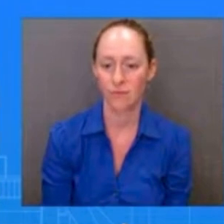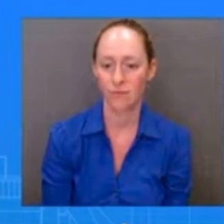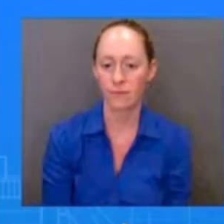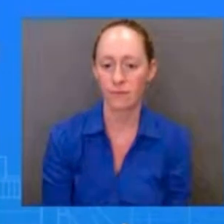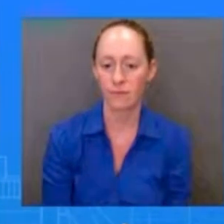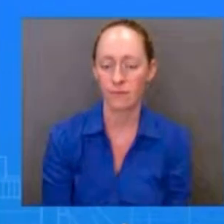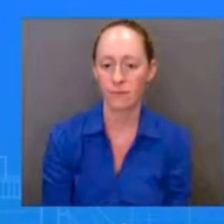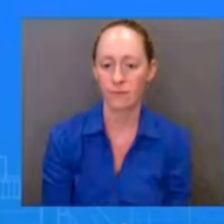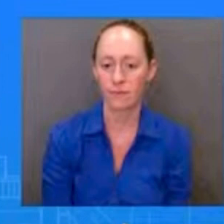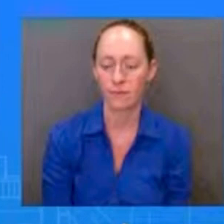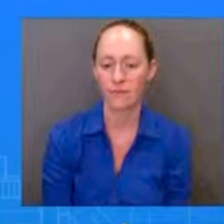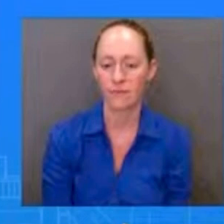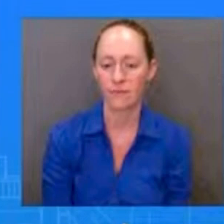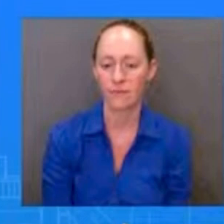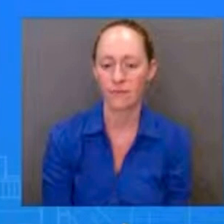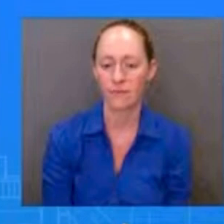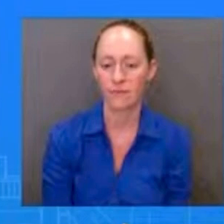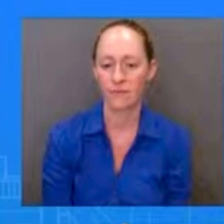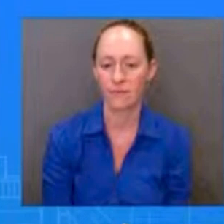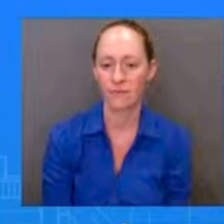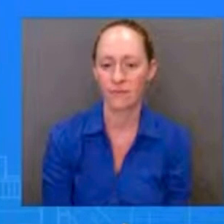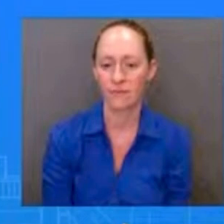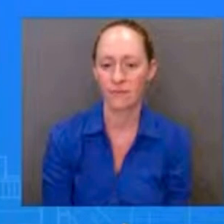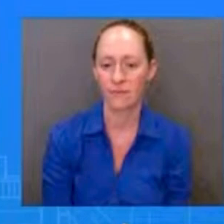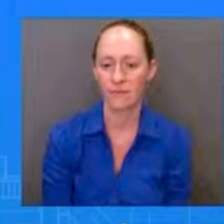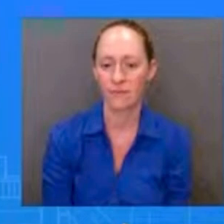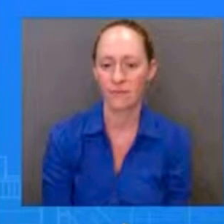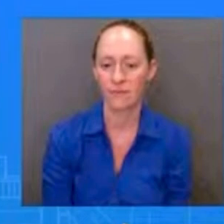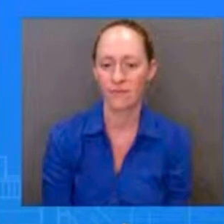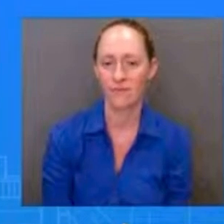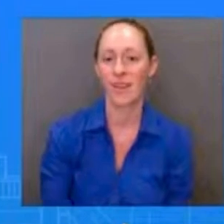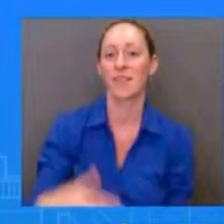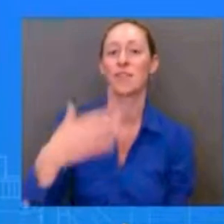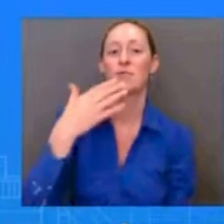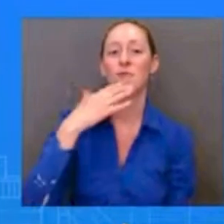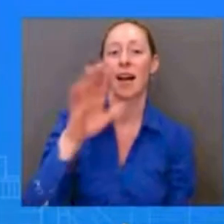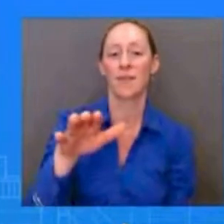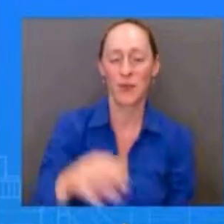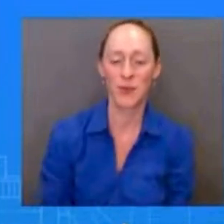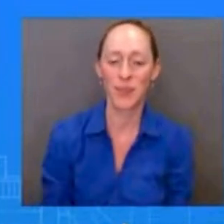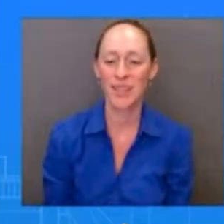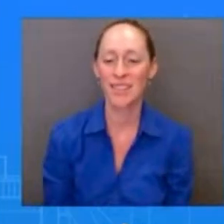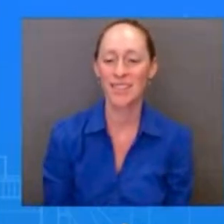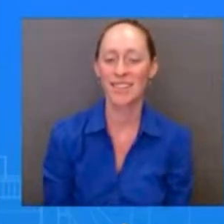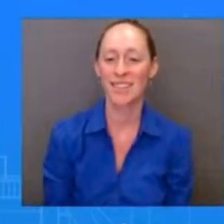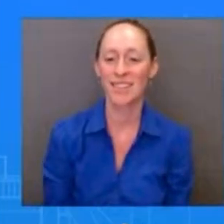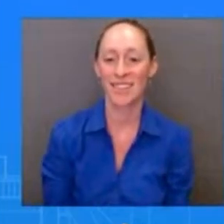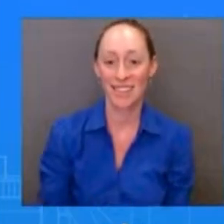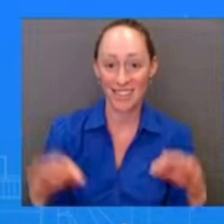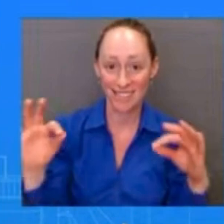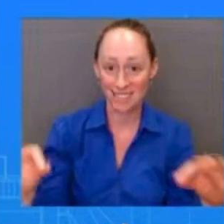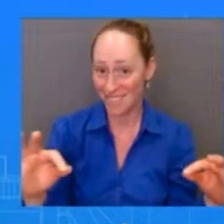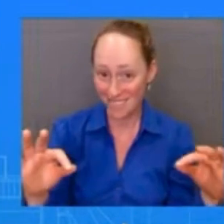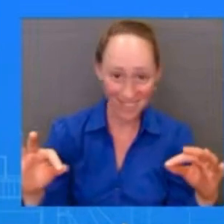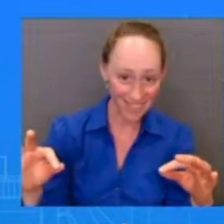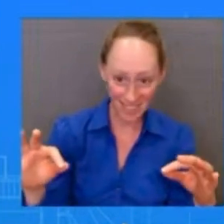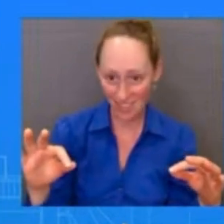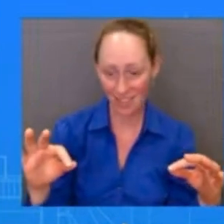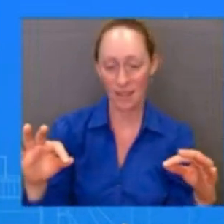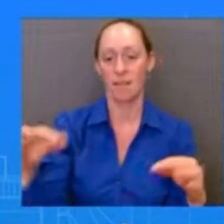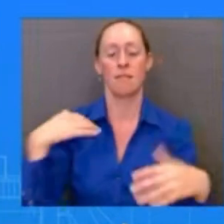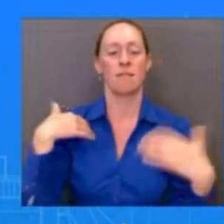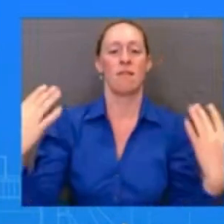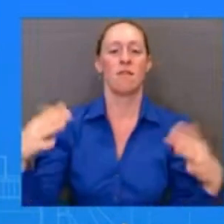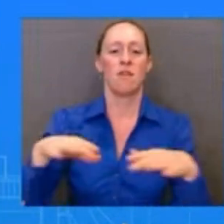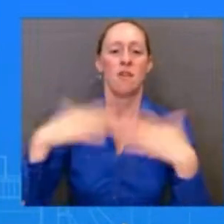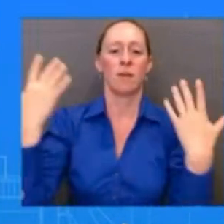Good afternoon. Hey, hey. All right, a couple things for you all at the top, and then we'll get going. So in